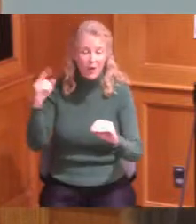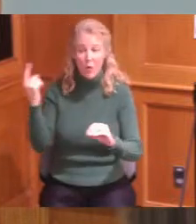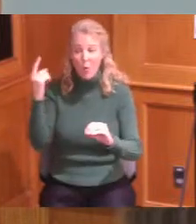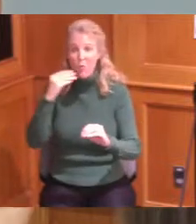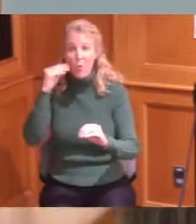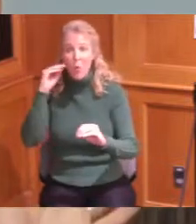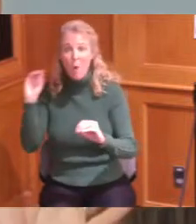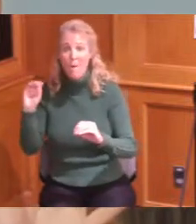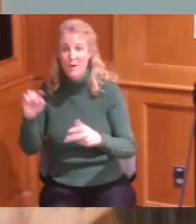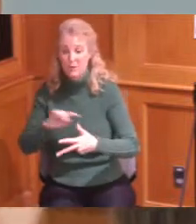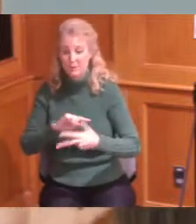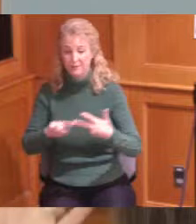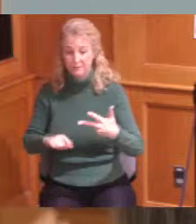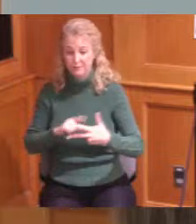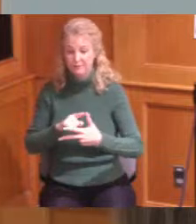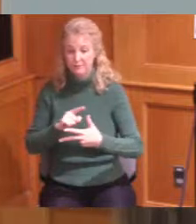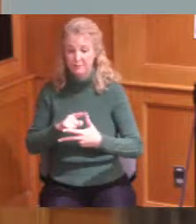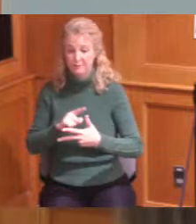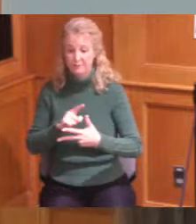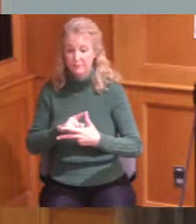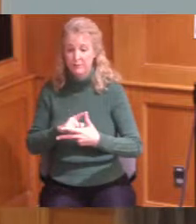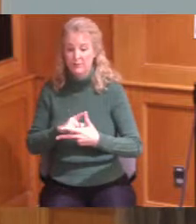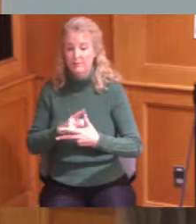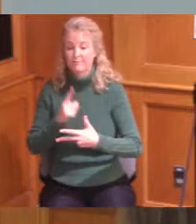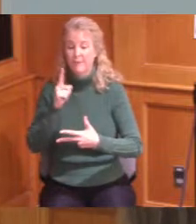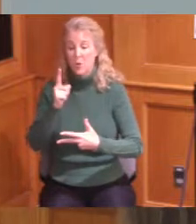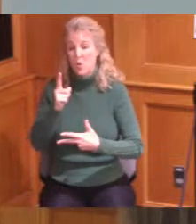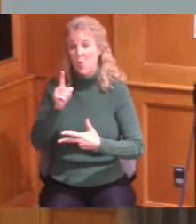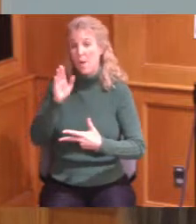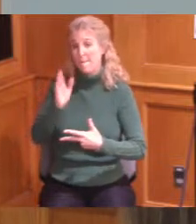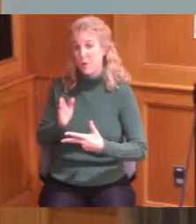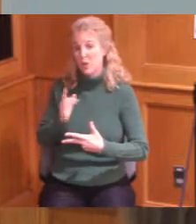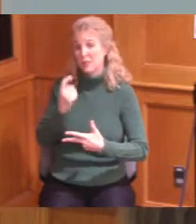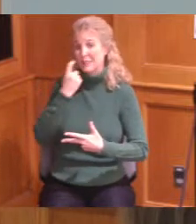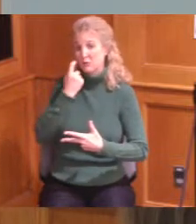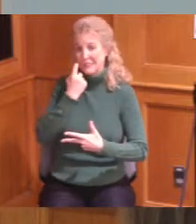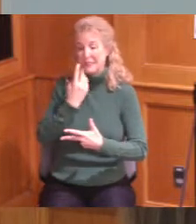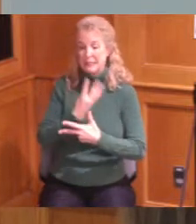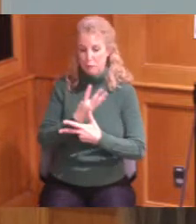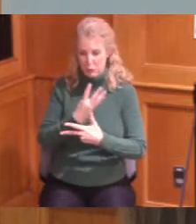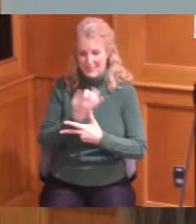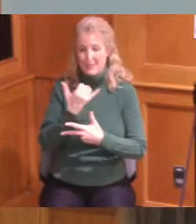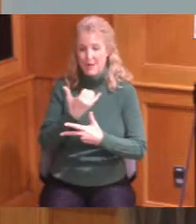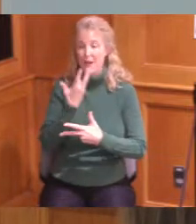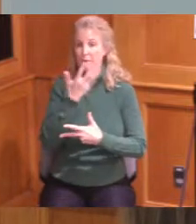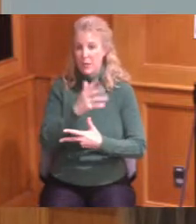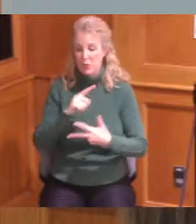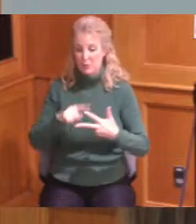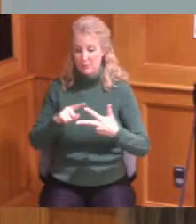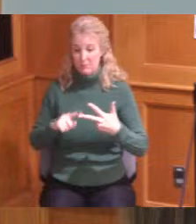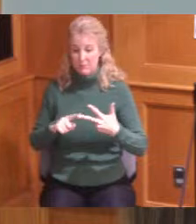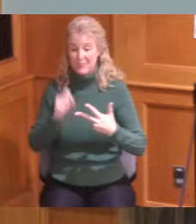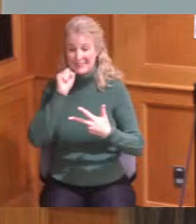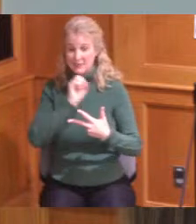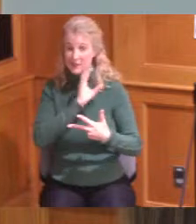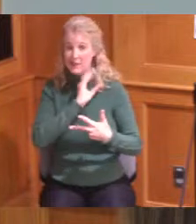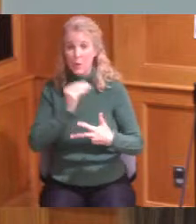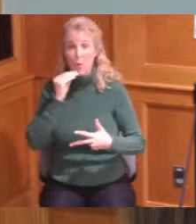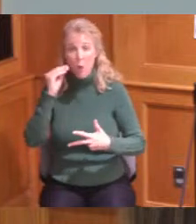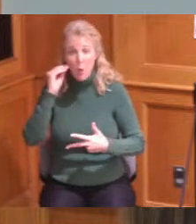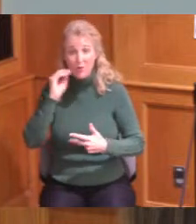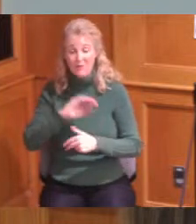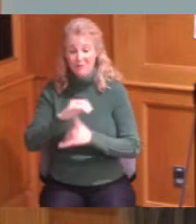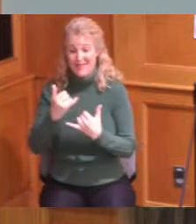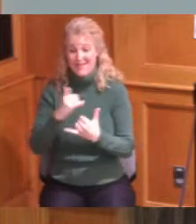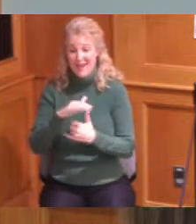1, unfortunately, was in prison and just recently got back out, and we're working with her. But each one of those individuals has a story, and we're